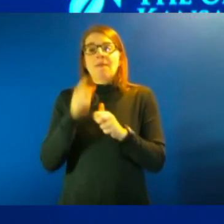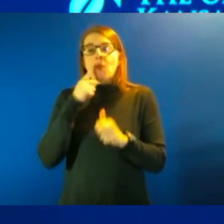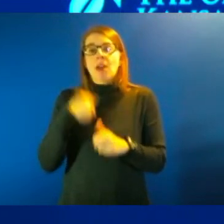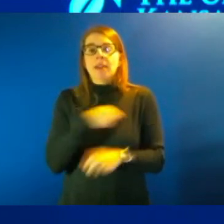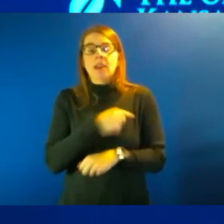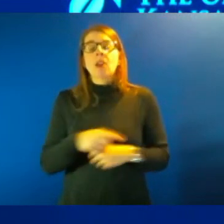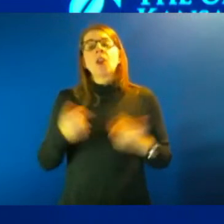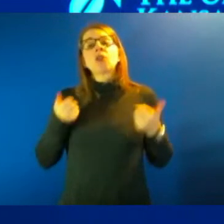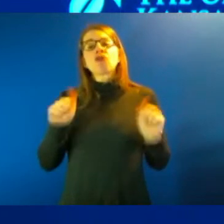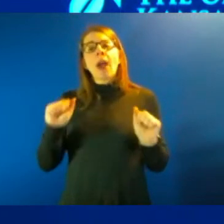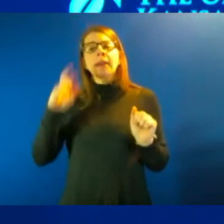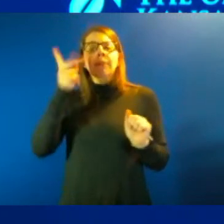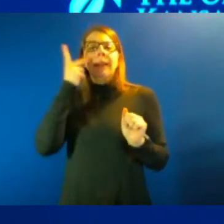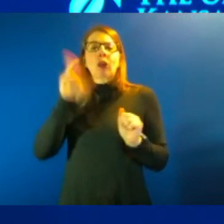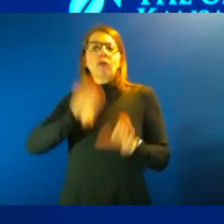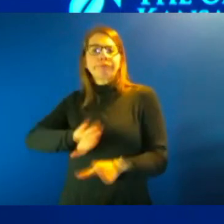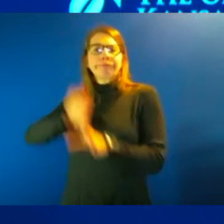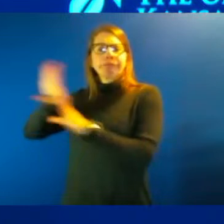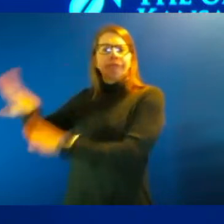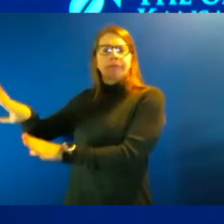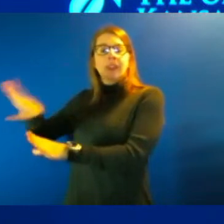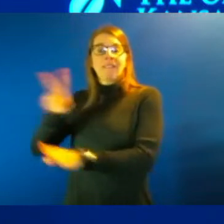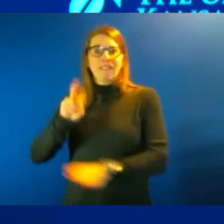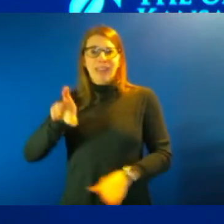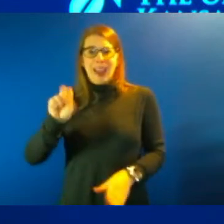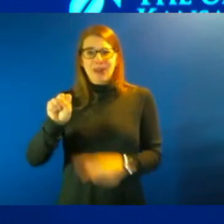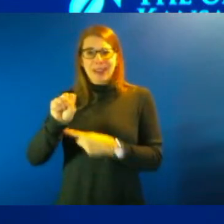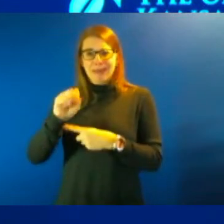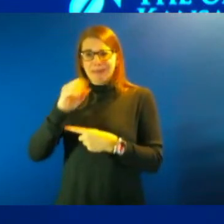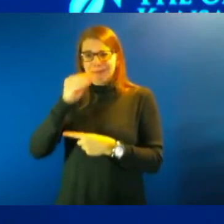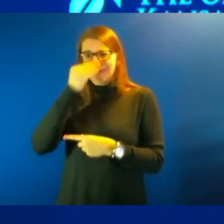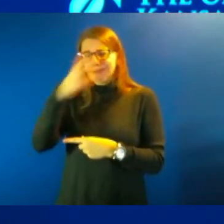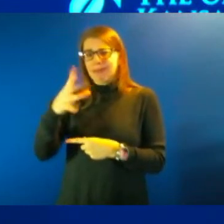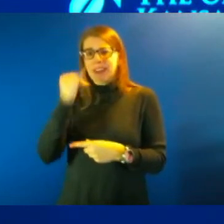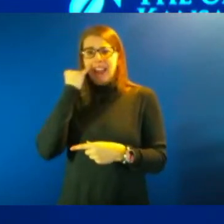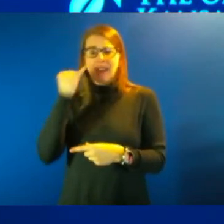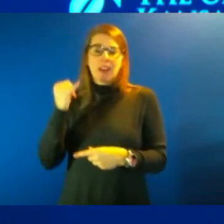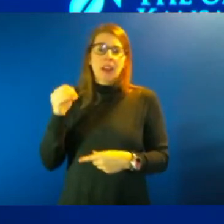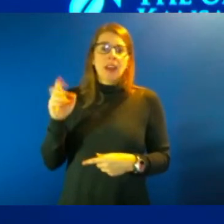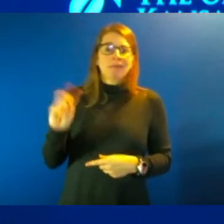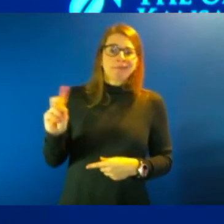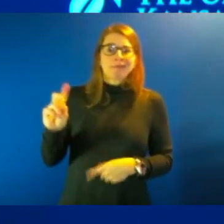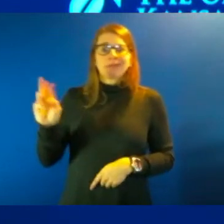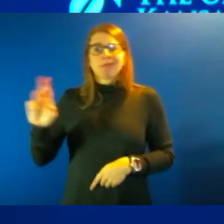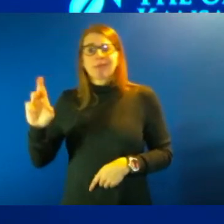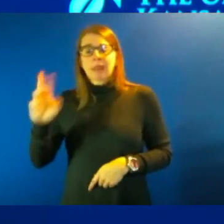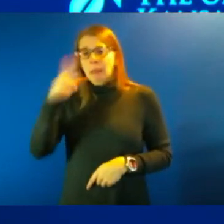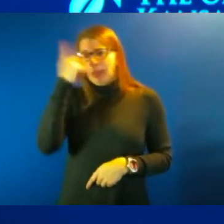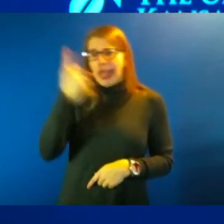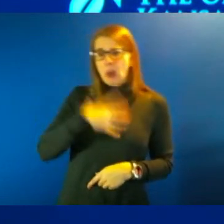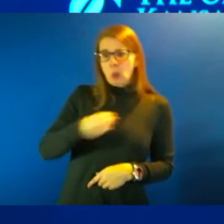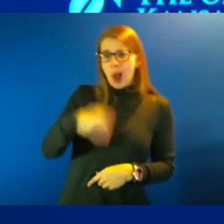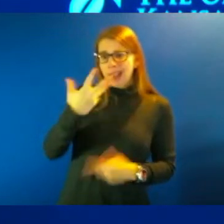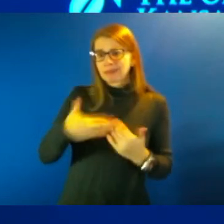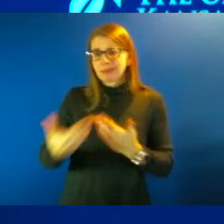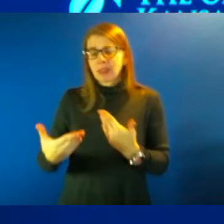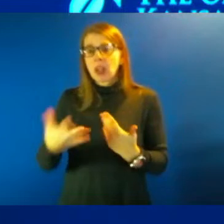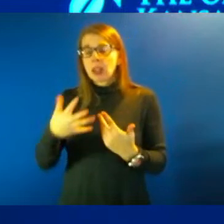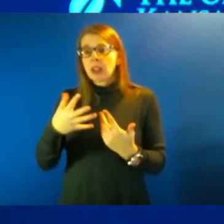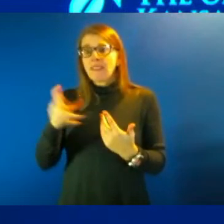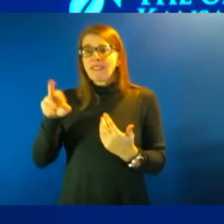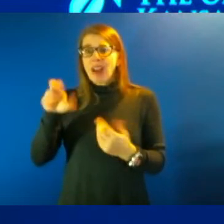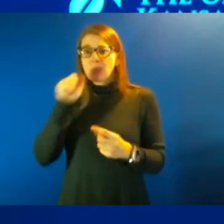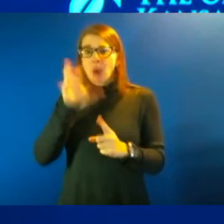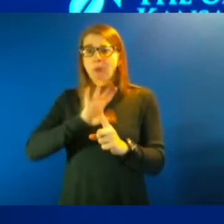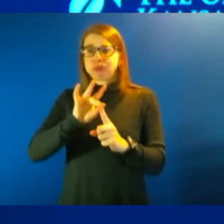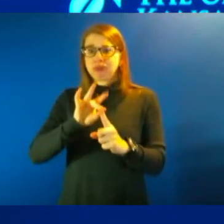we know that the virus is apolitical. But viruses does not care if you're Republican or Democrat, right? It doesn't care if you're black or white. It's going to come for you. And so we